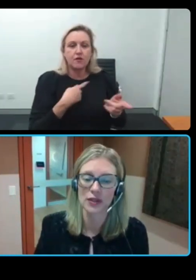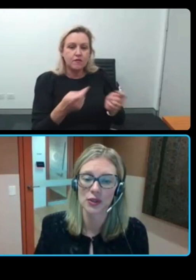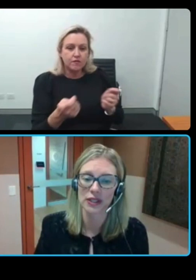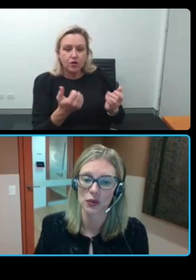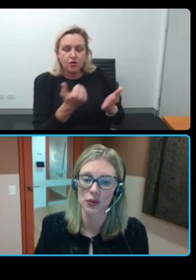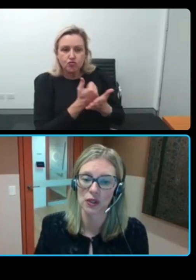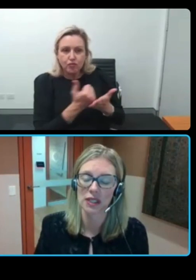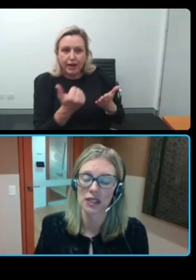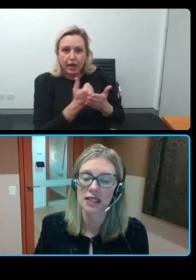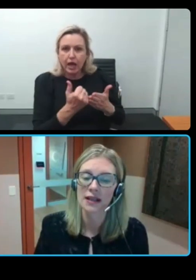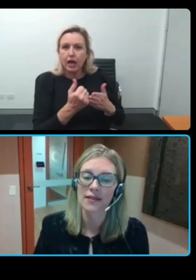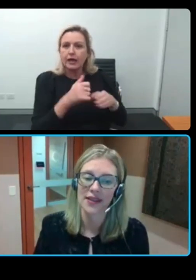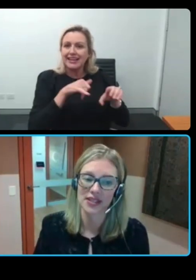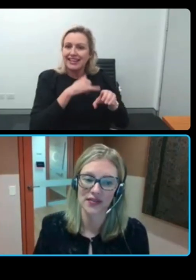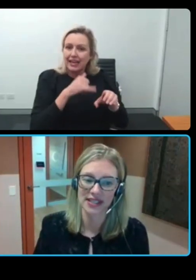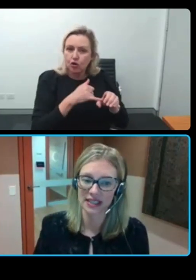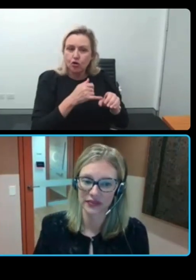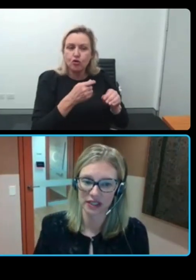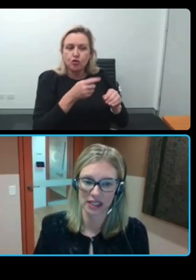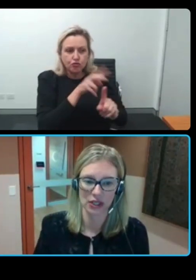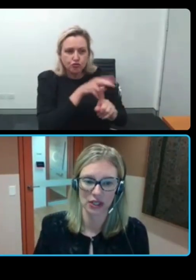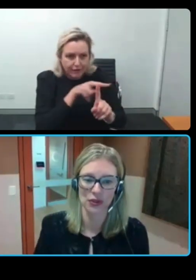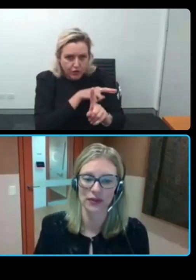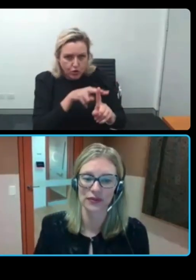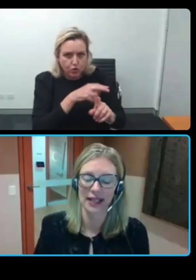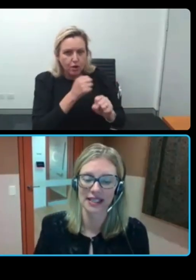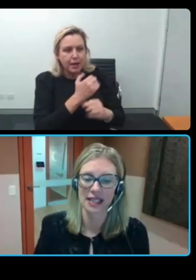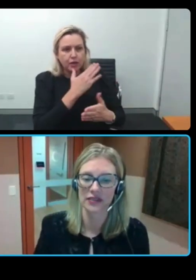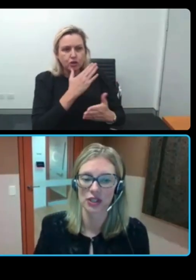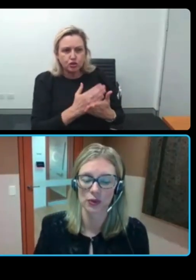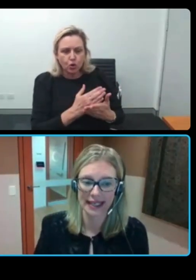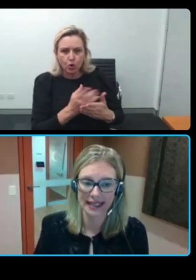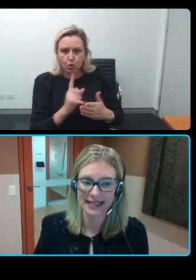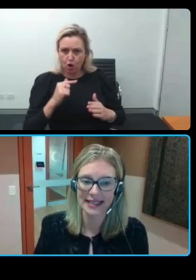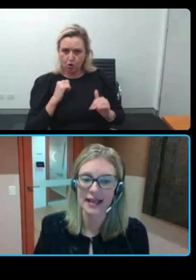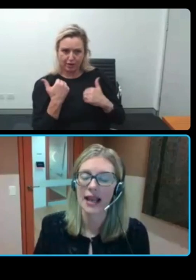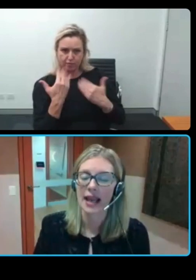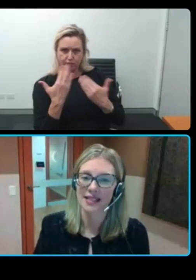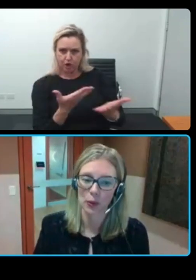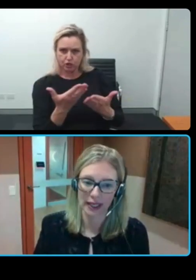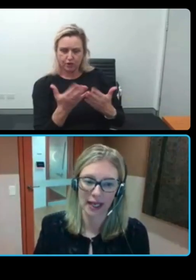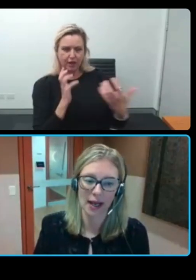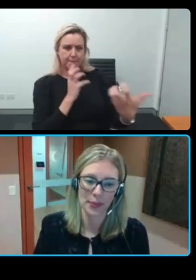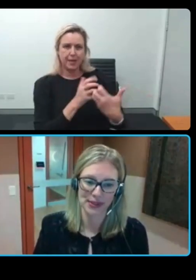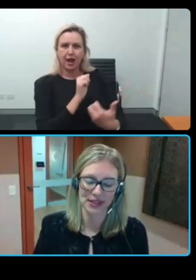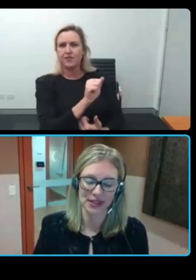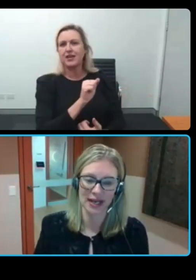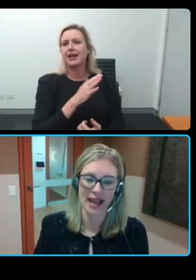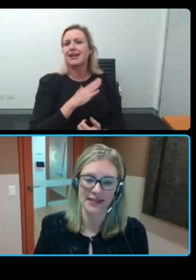clinical reviews to ensure that the services delivered continue to reflect individual needs, and